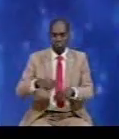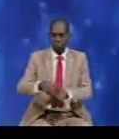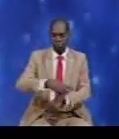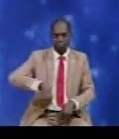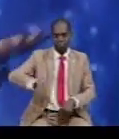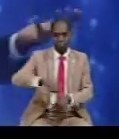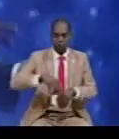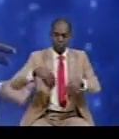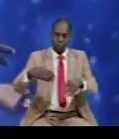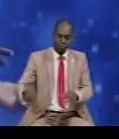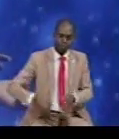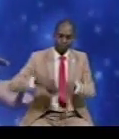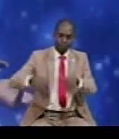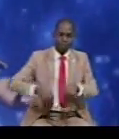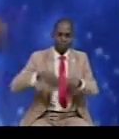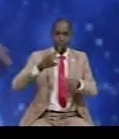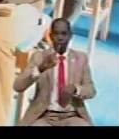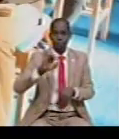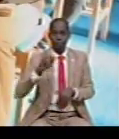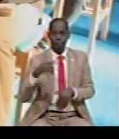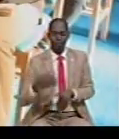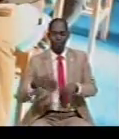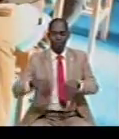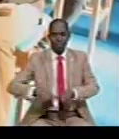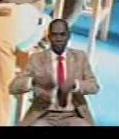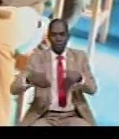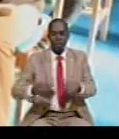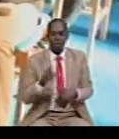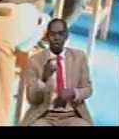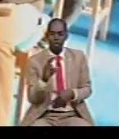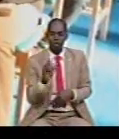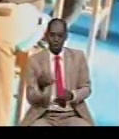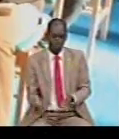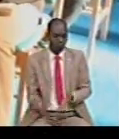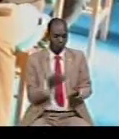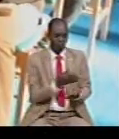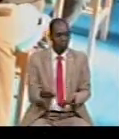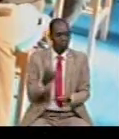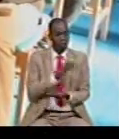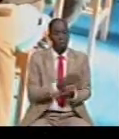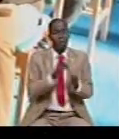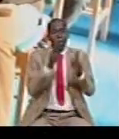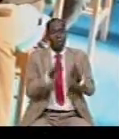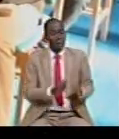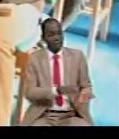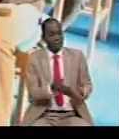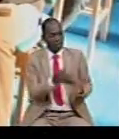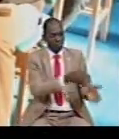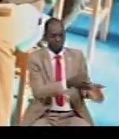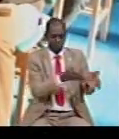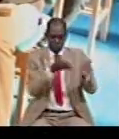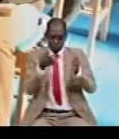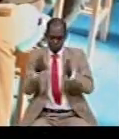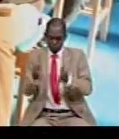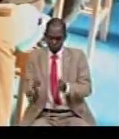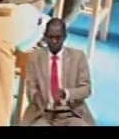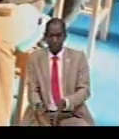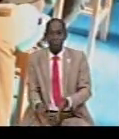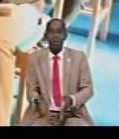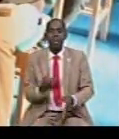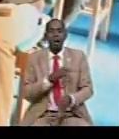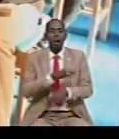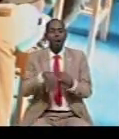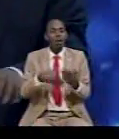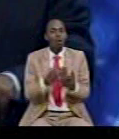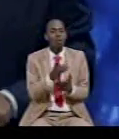they dig the dust out. And they lay the person is dead. They lay him there, and they put all the